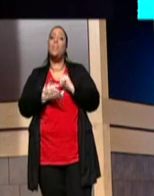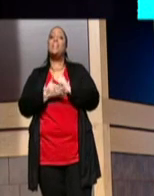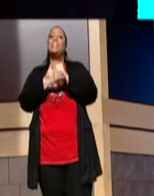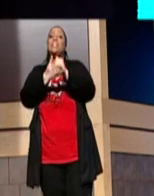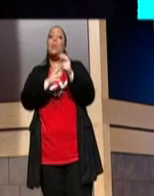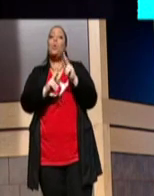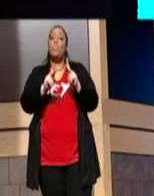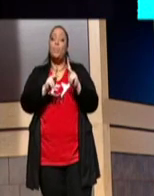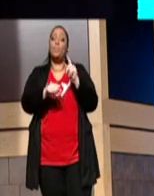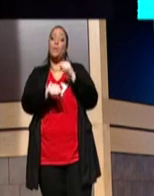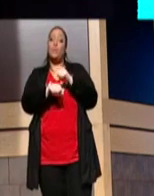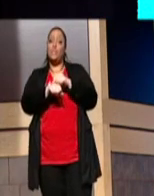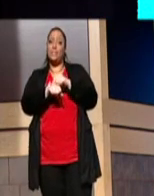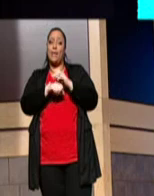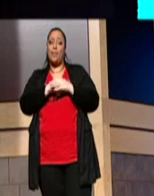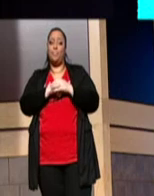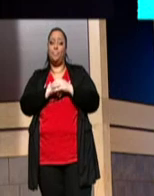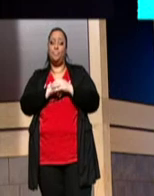time of famine?